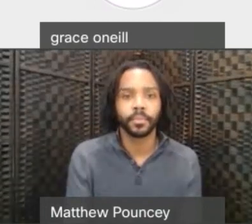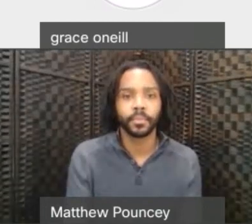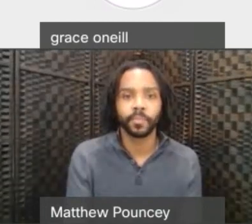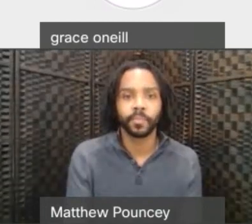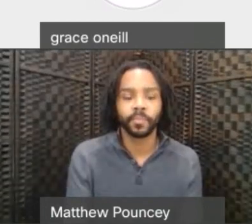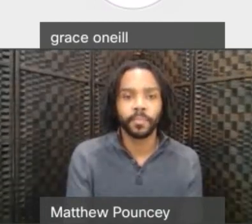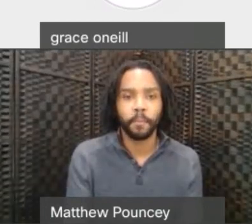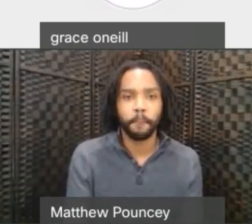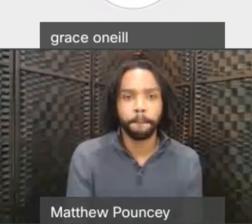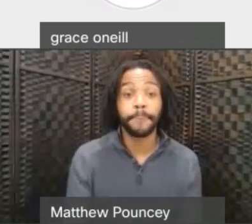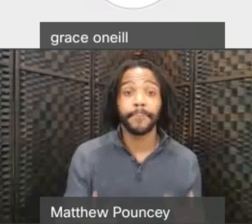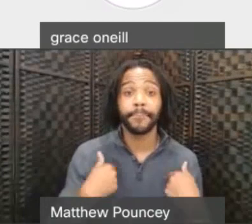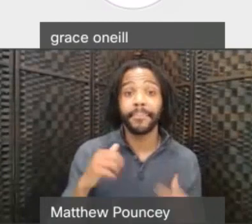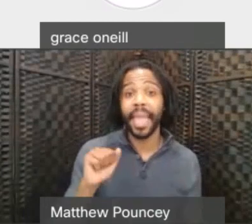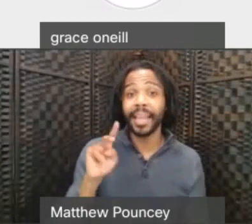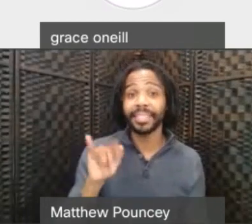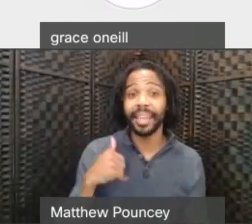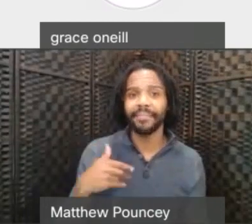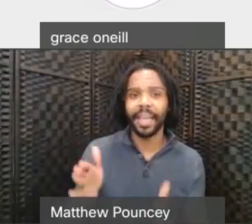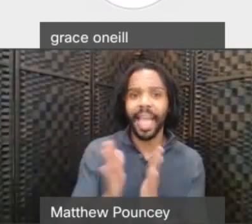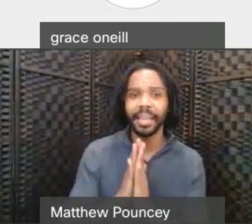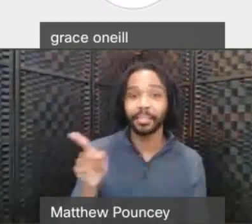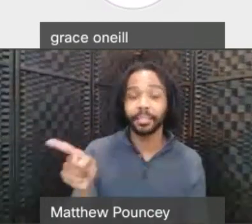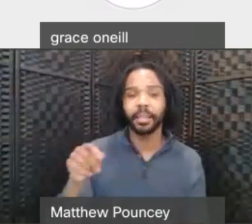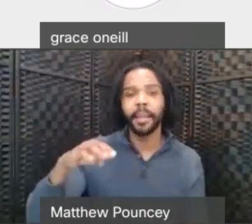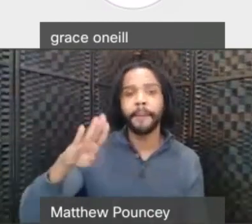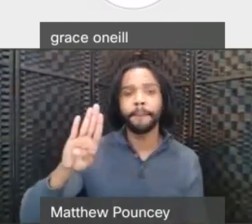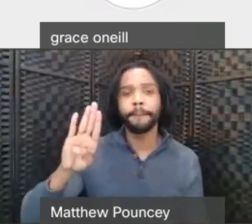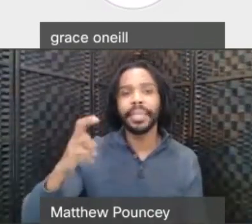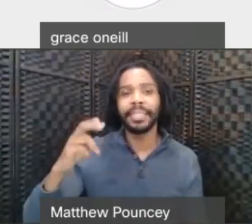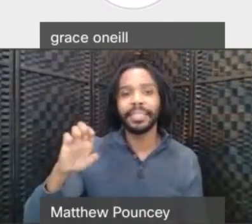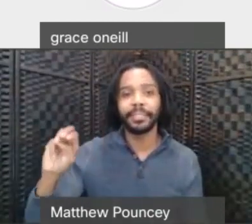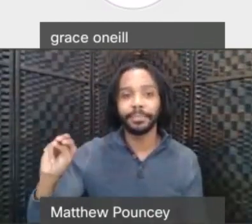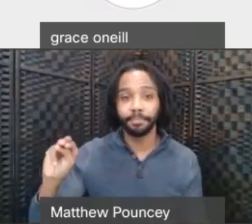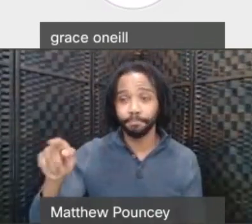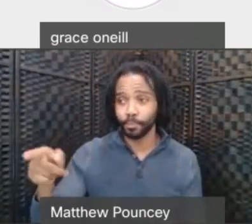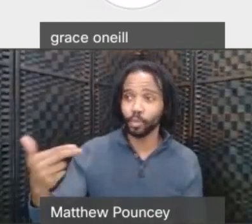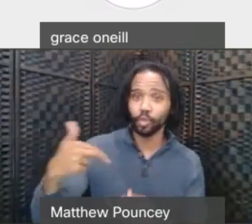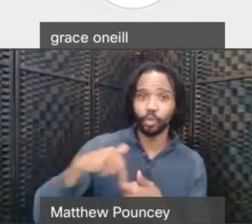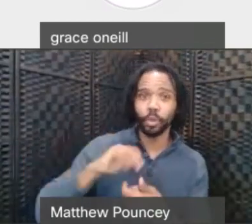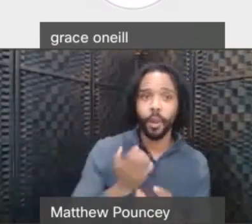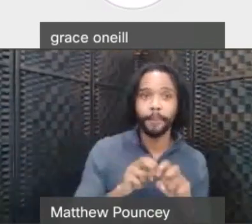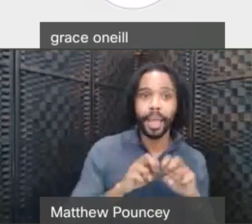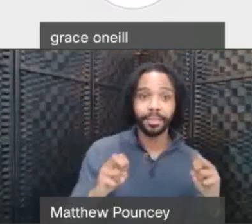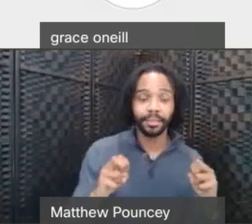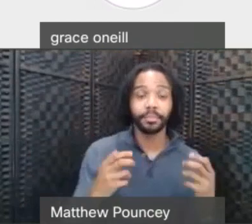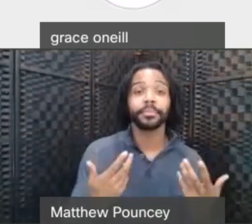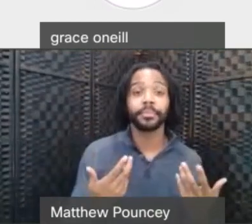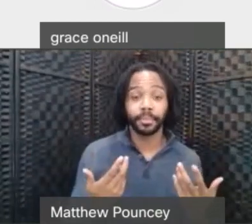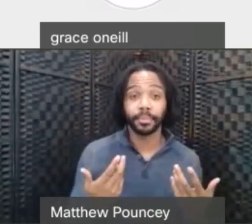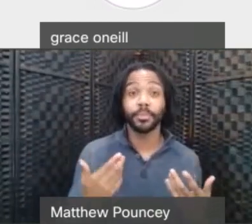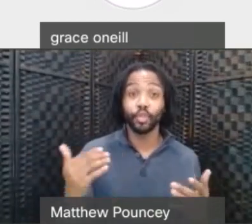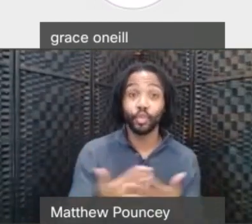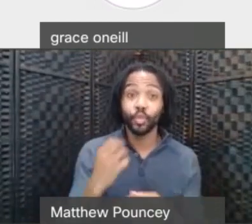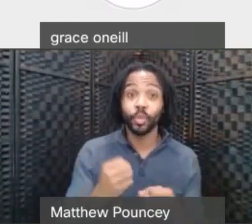I've asked Beam to be a panelist. I hope that he is. In anticipation, people may be aware with the new year, we did launch the